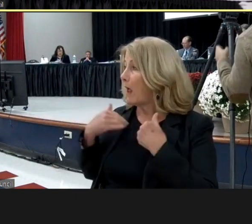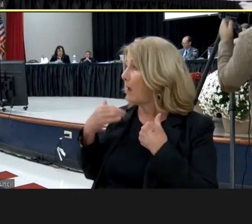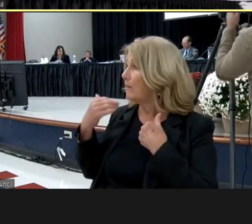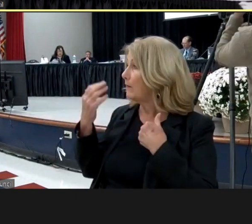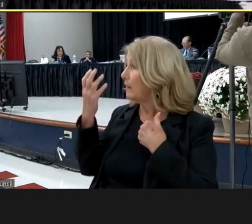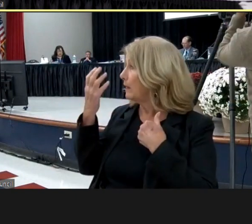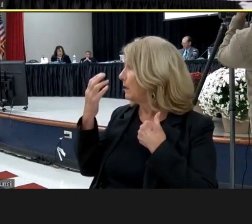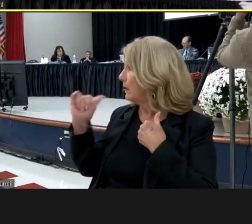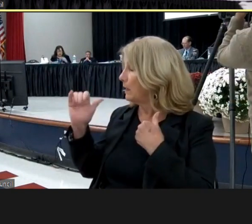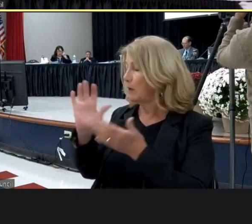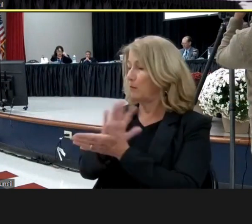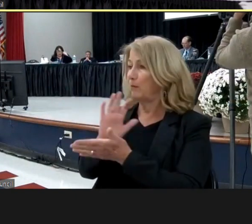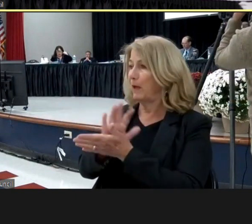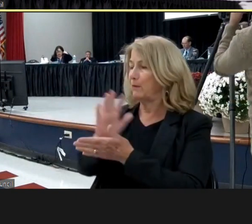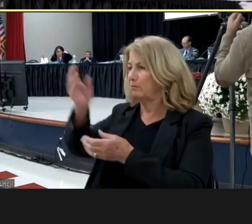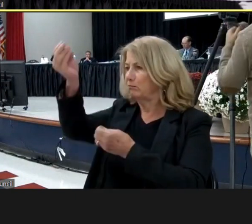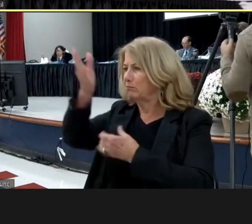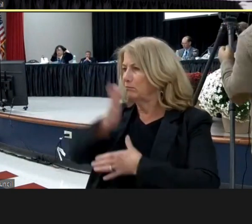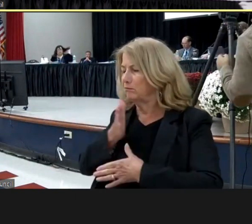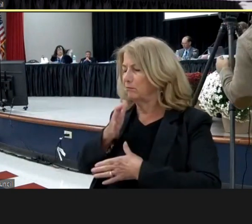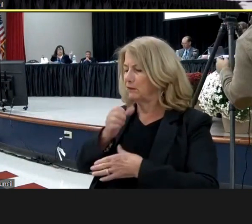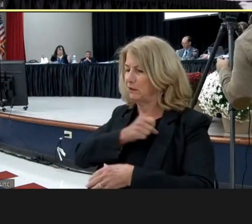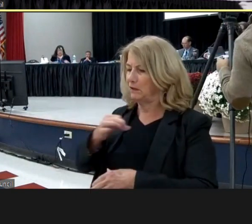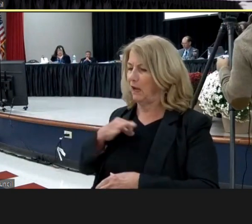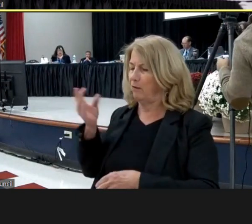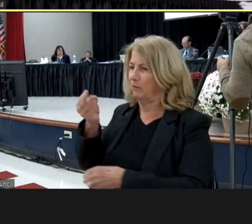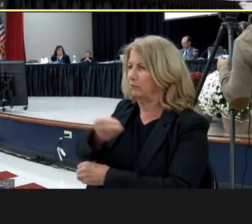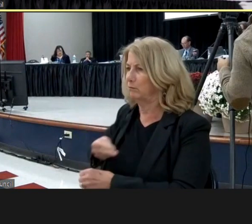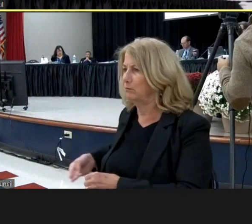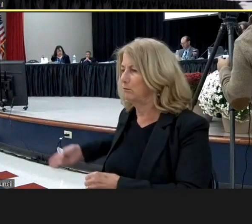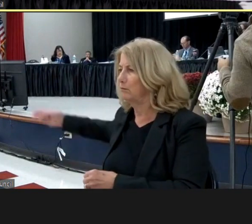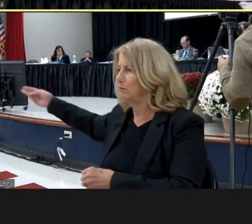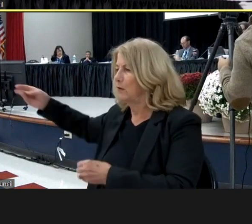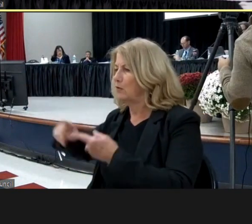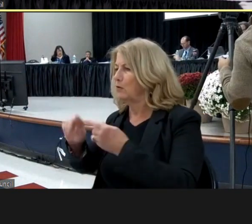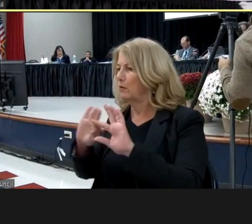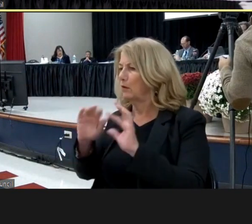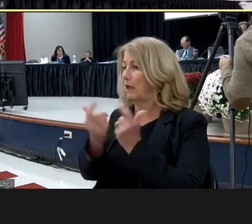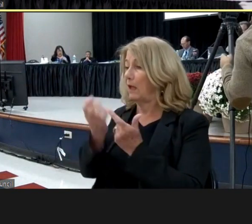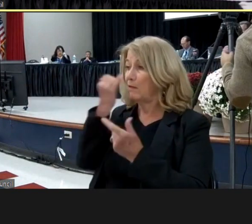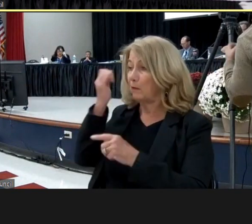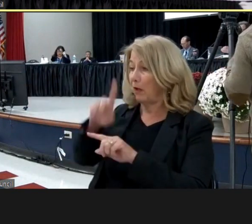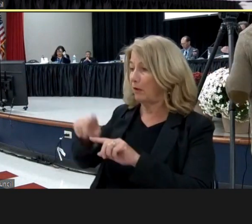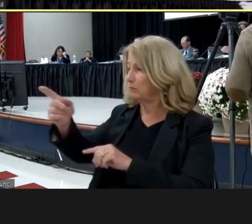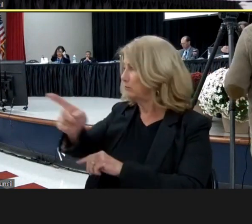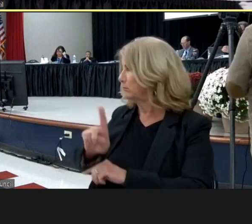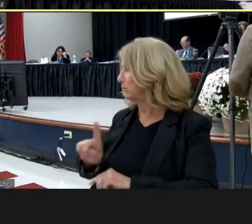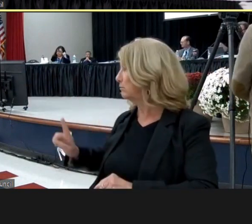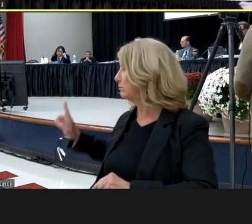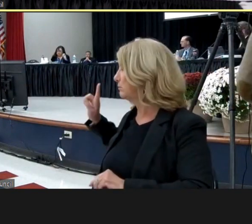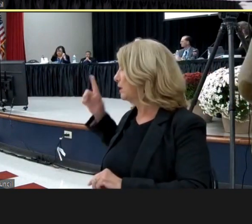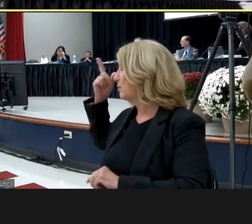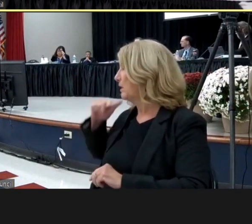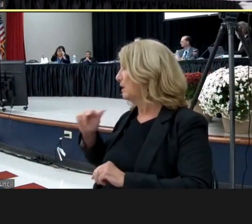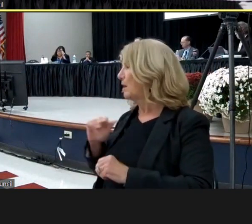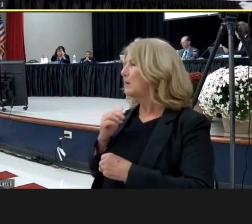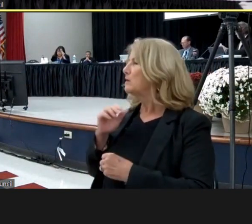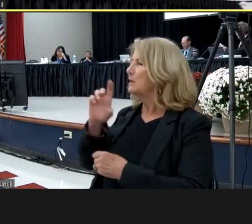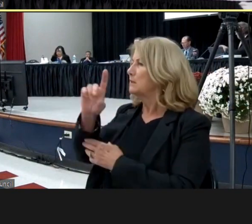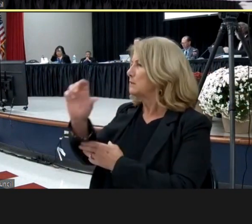of your presentation and staff will distribute those to council. If you're unable to approach the podium due to physical limitations, a microphone is available to be brought